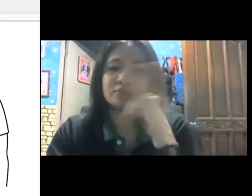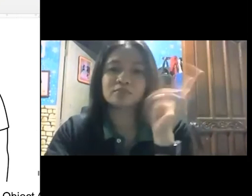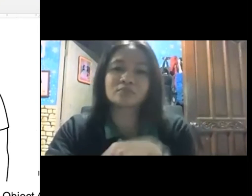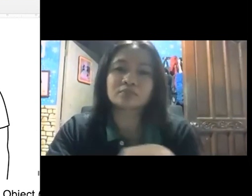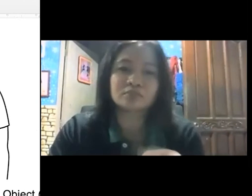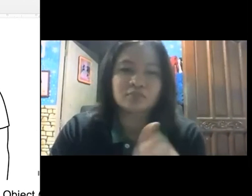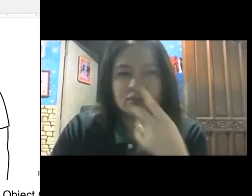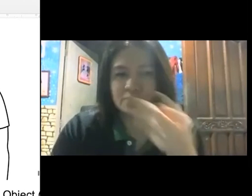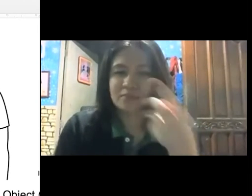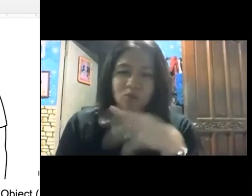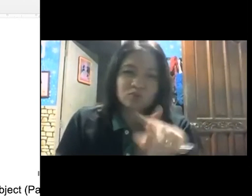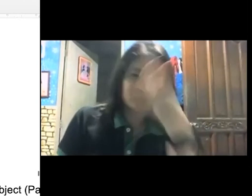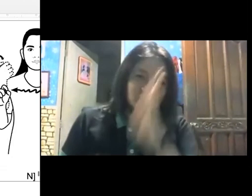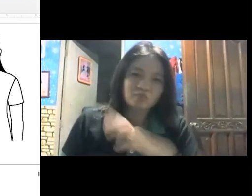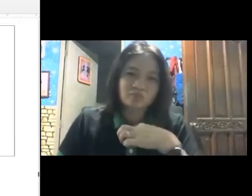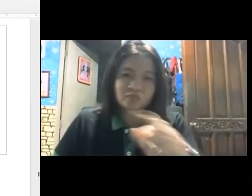Yeah,